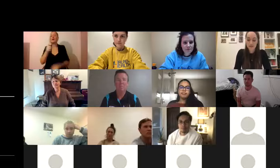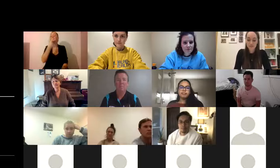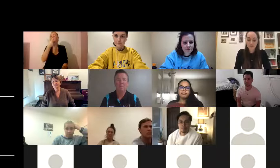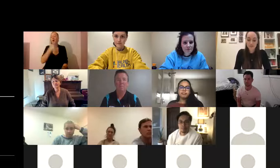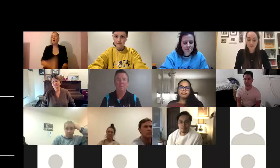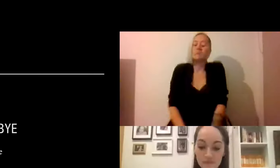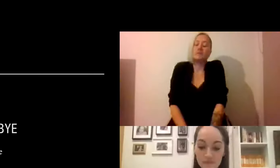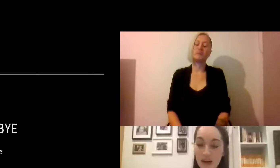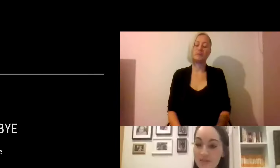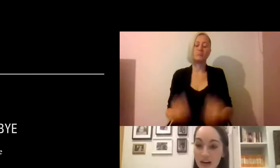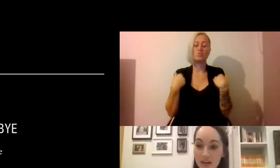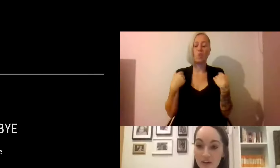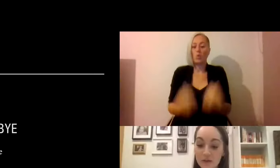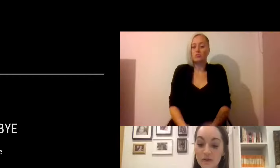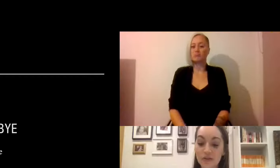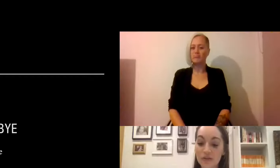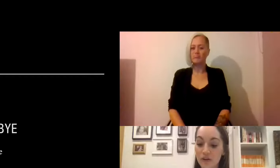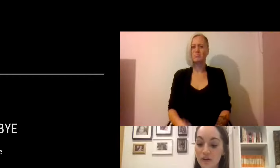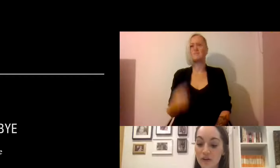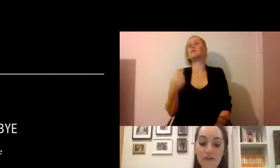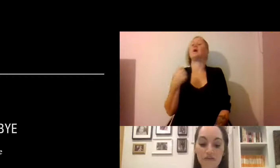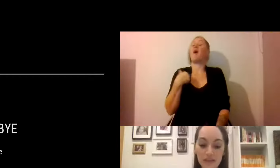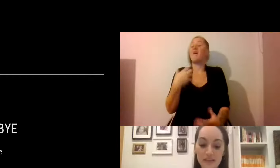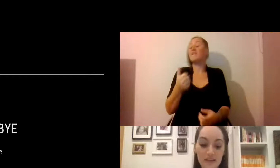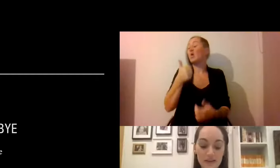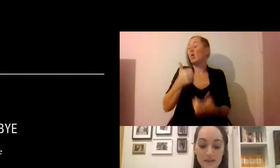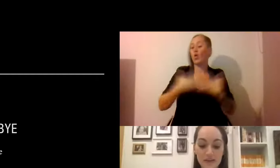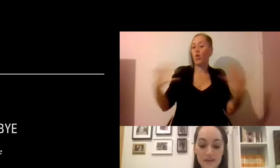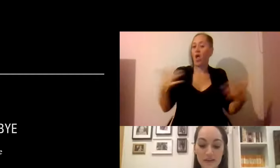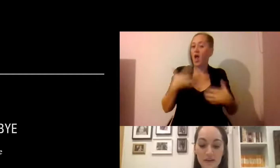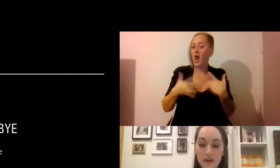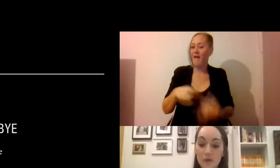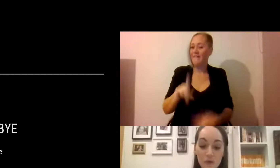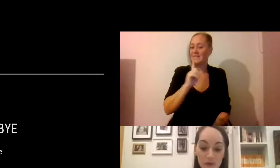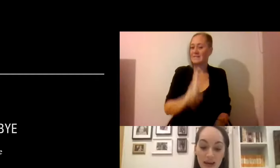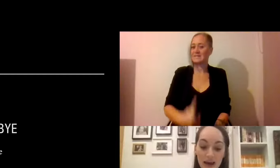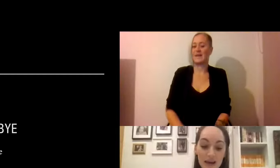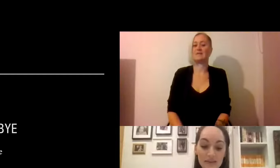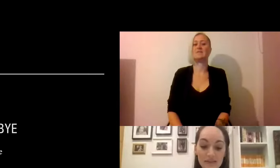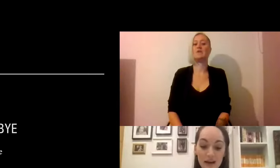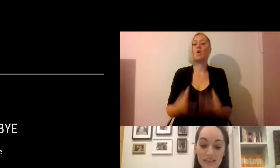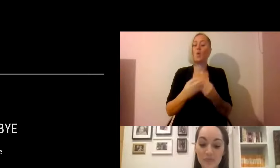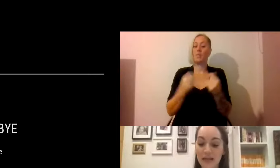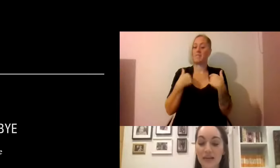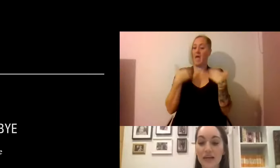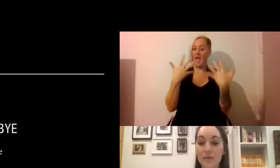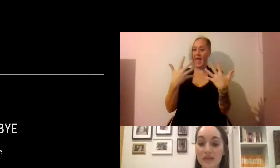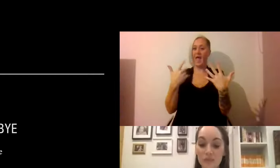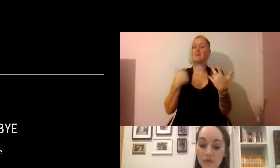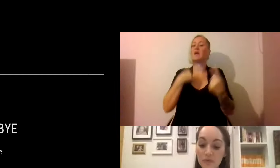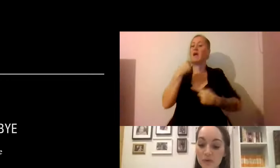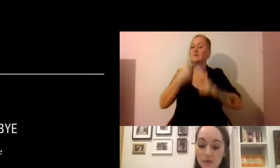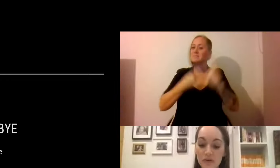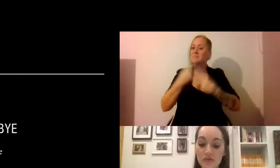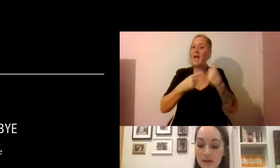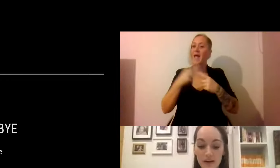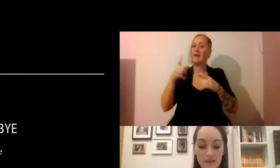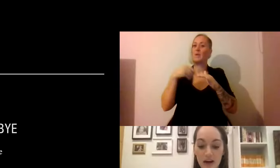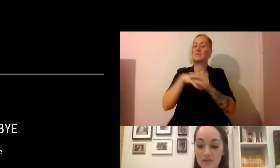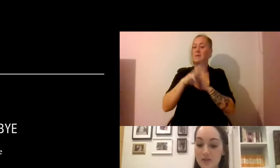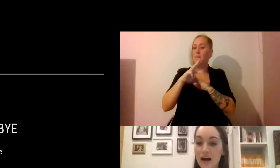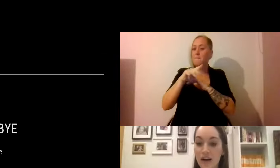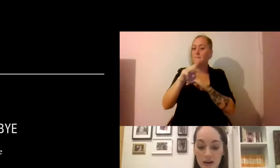shoulders. I've had a good, long life, he said. With my hands, I explained that he was in multiple organ